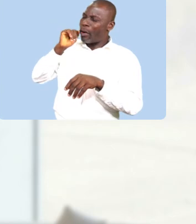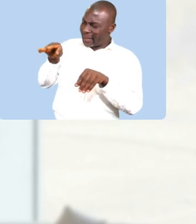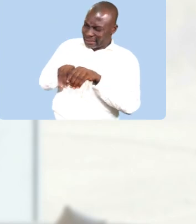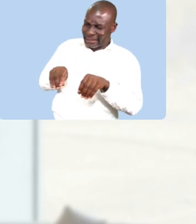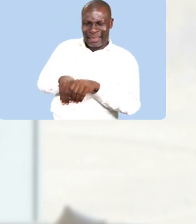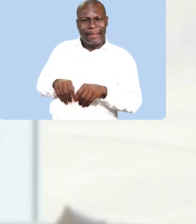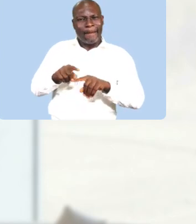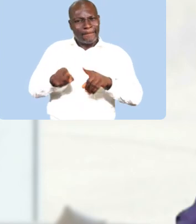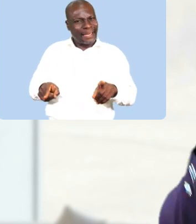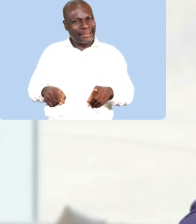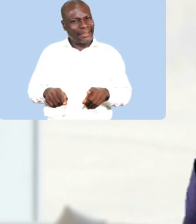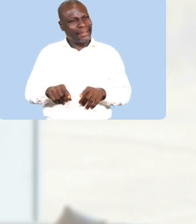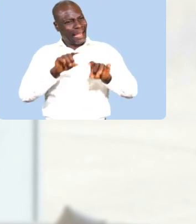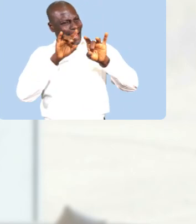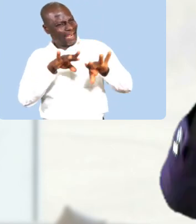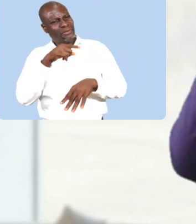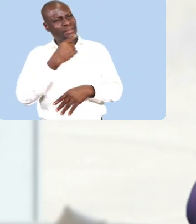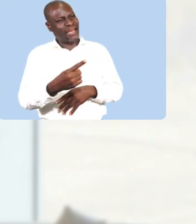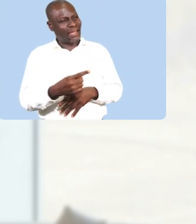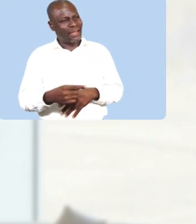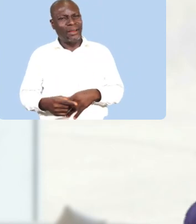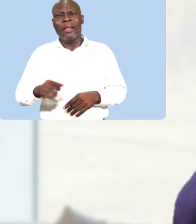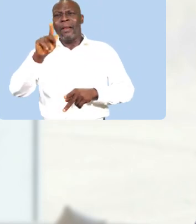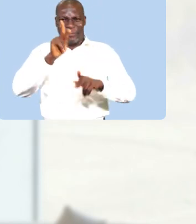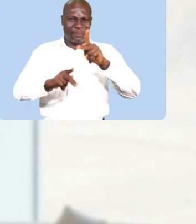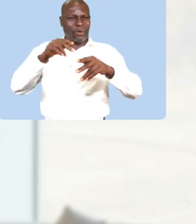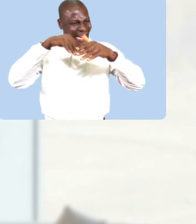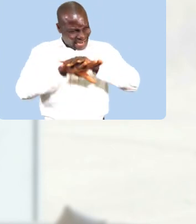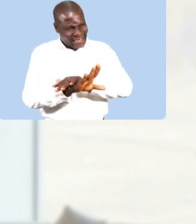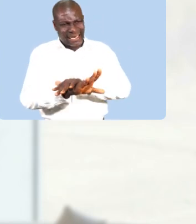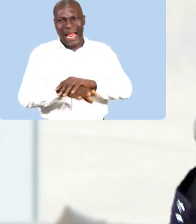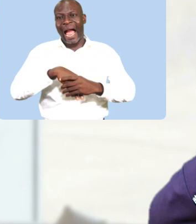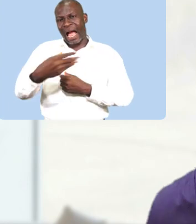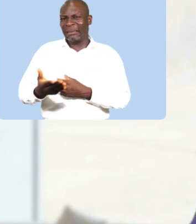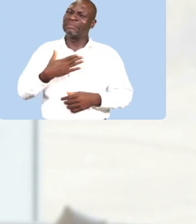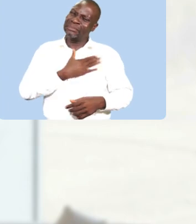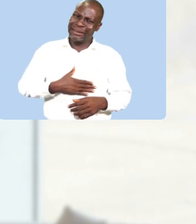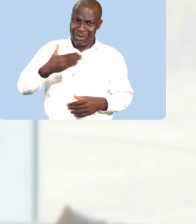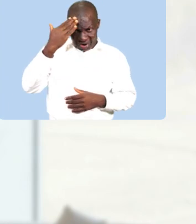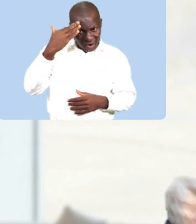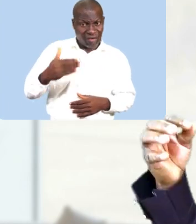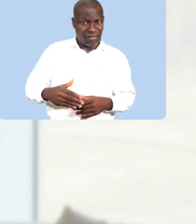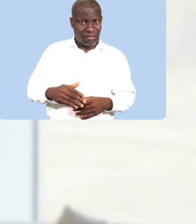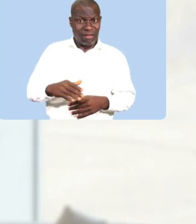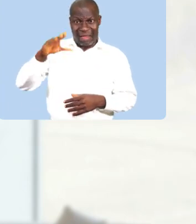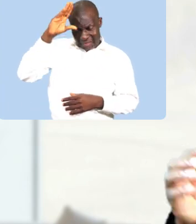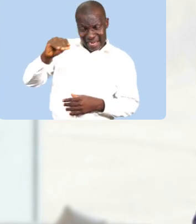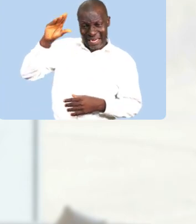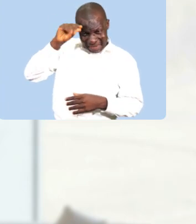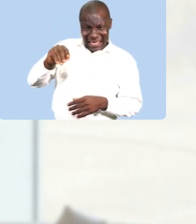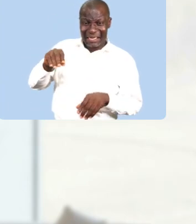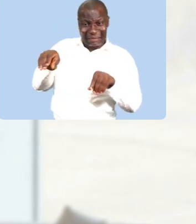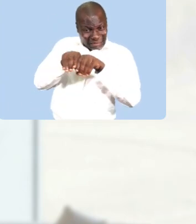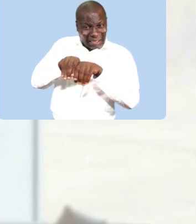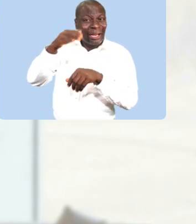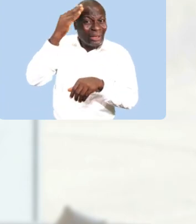mokano. Wamu wako ura saadiye muda no omu frimo no. Sabe, etia wante. So obema mua. Oso ye